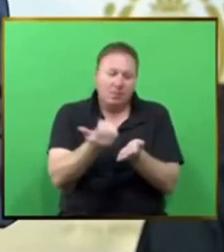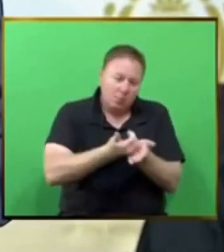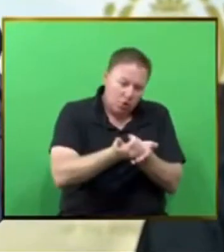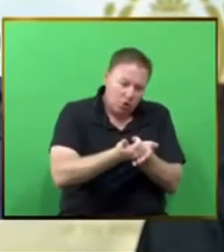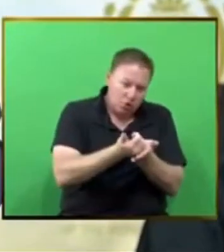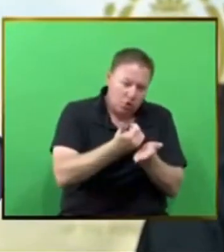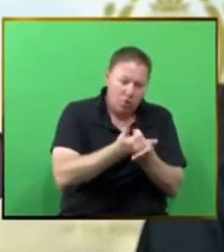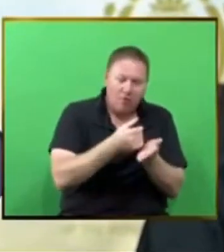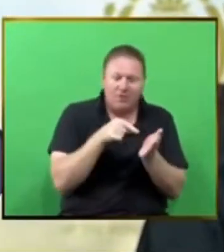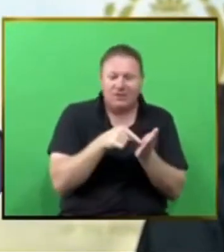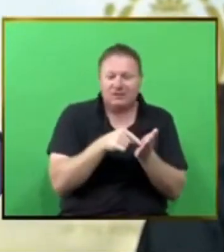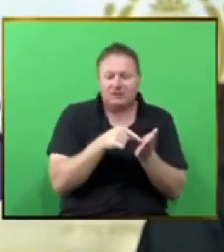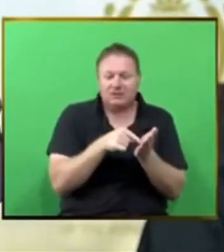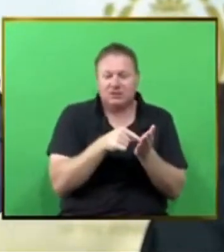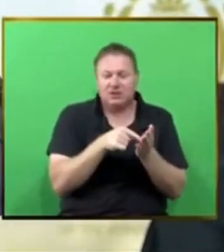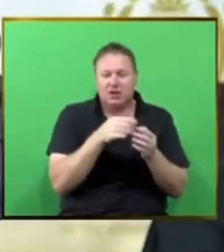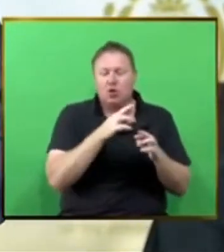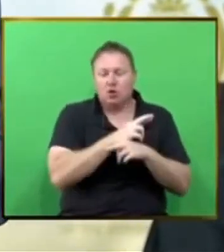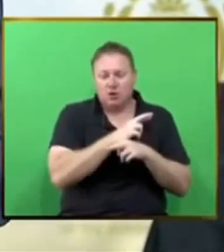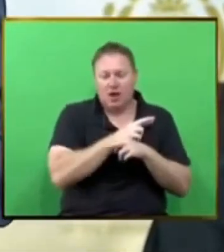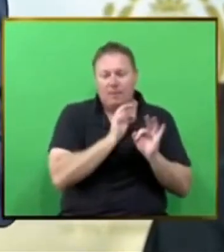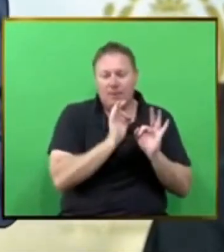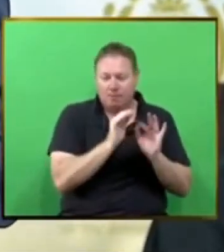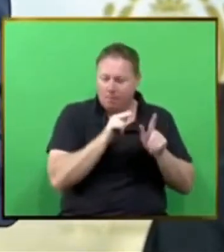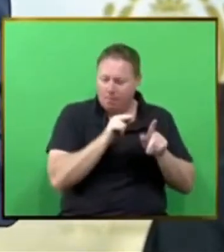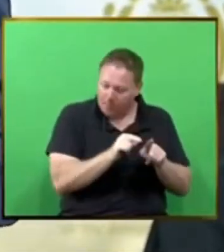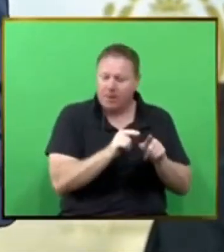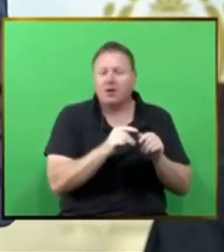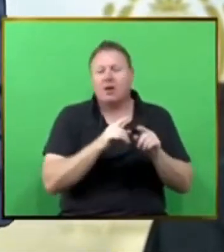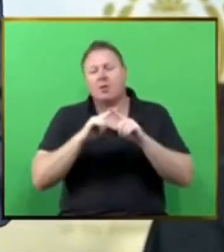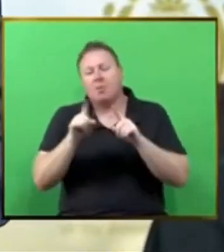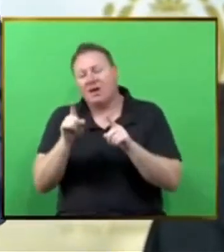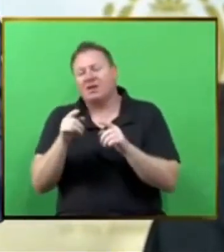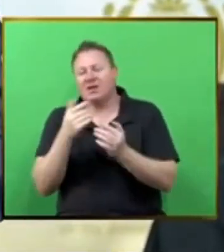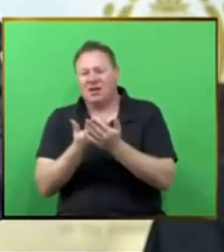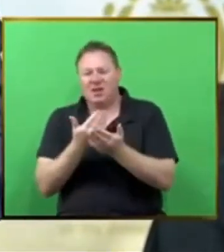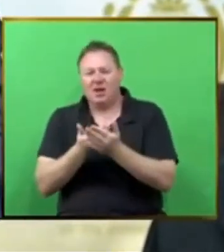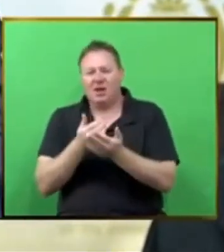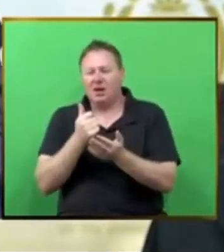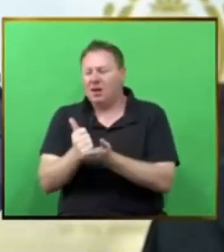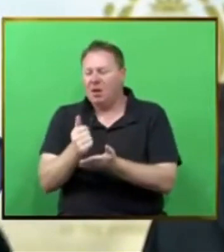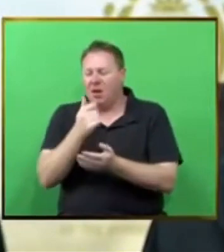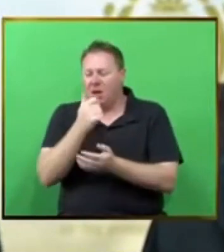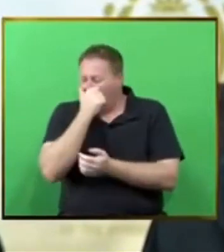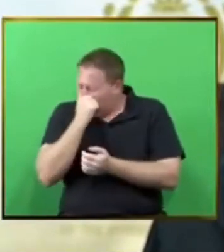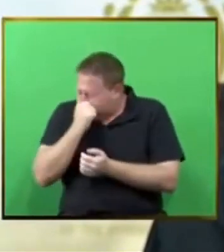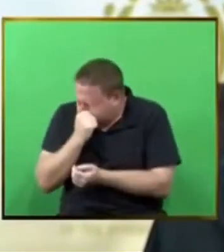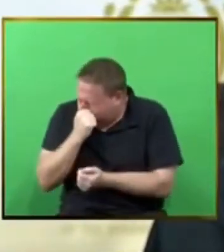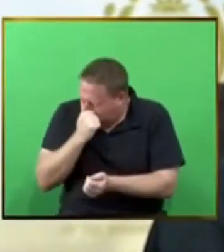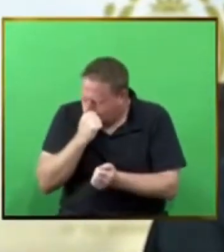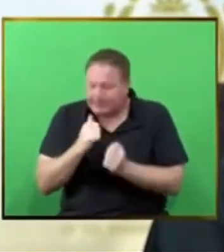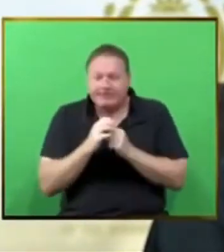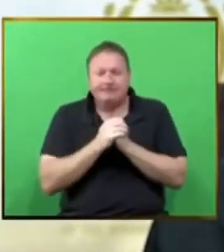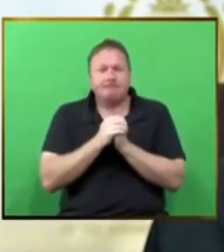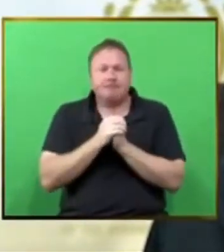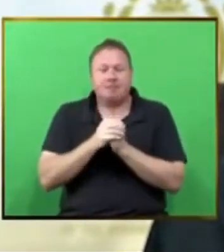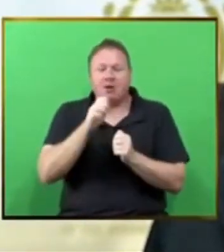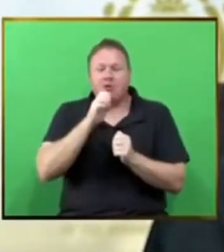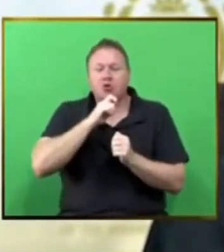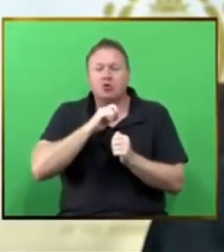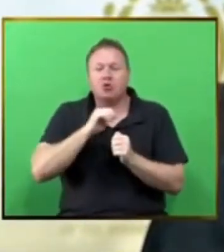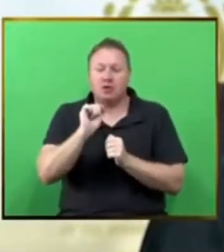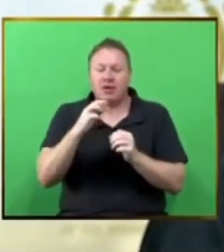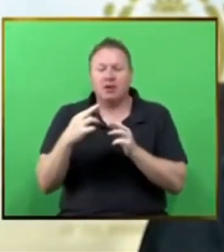to safeguard a better retirement for members while addressing the plight of the people to access some of their